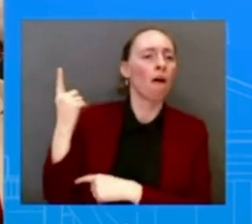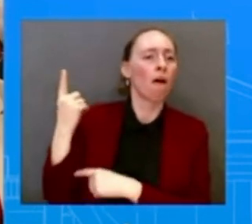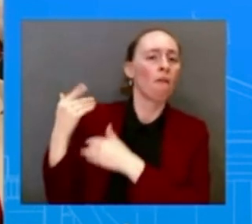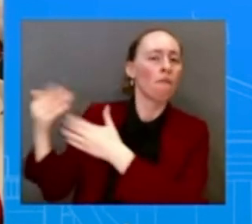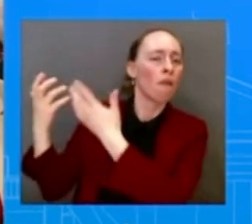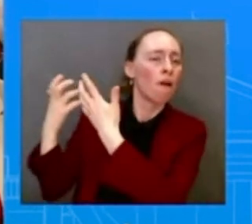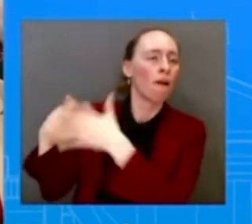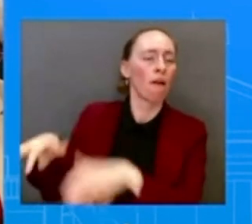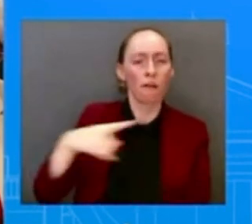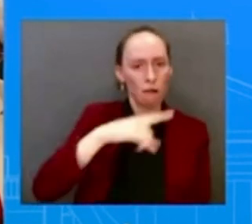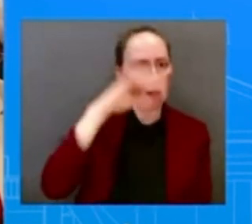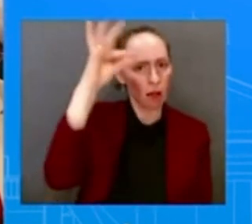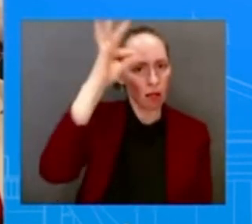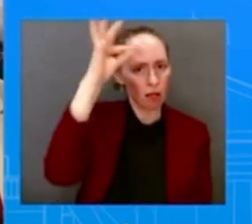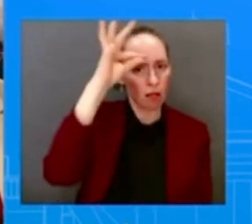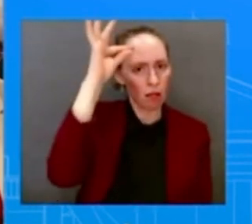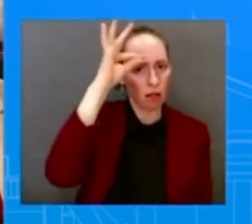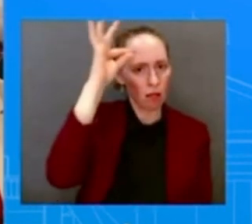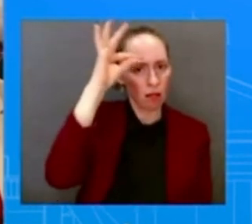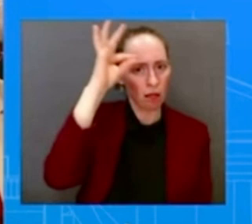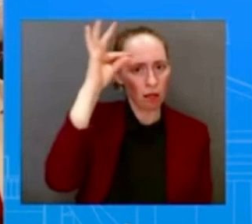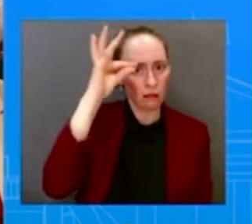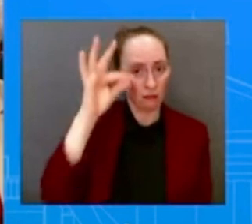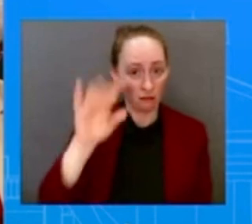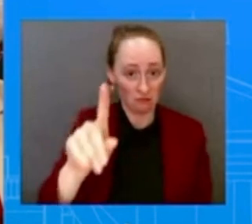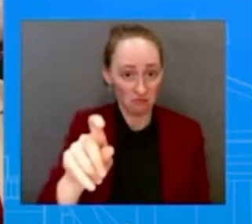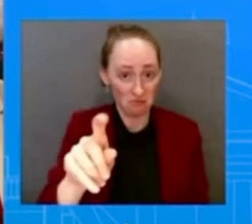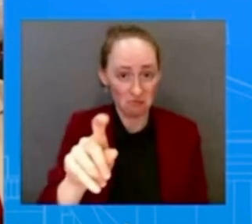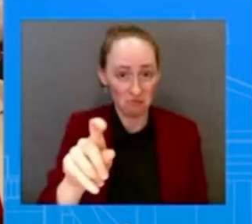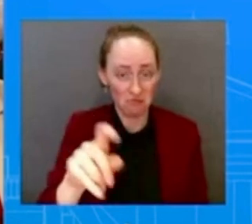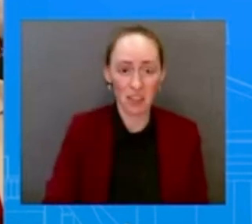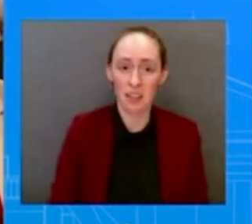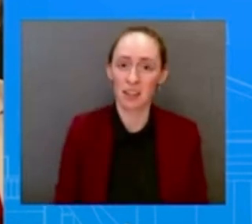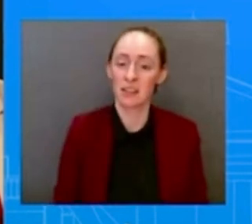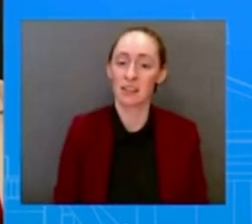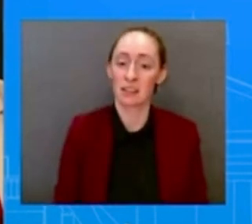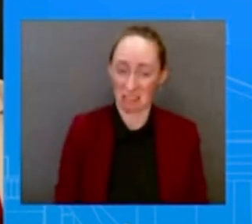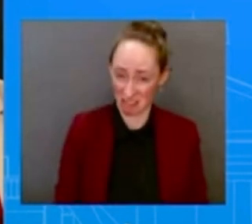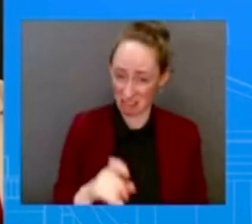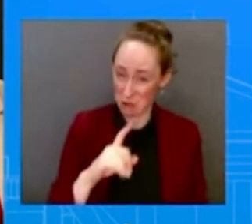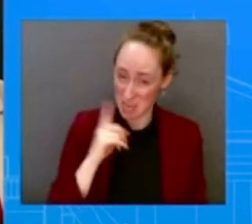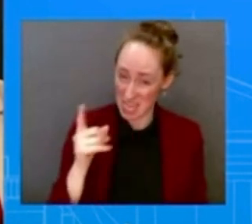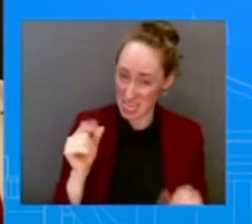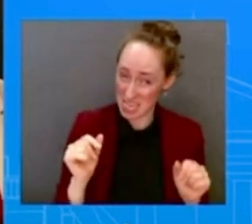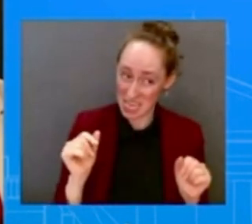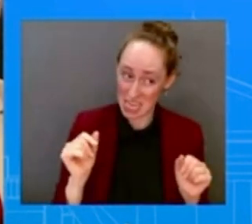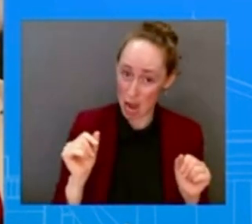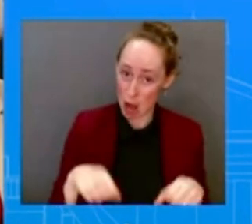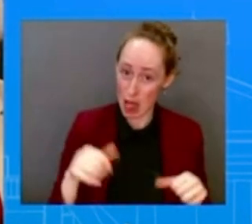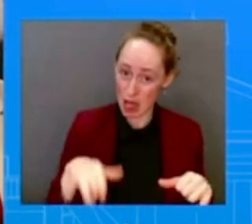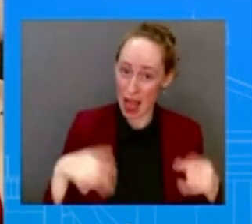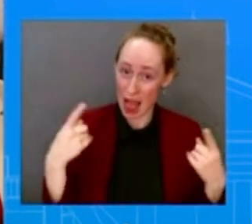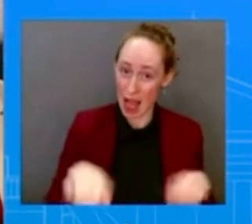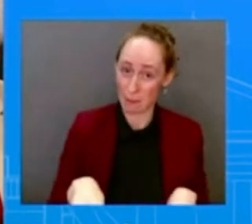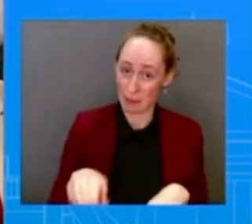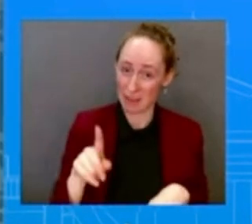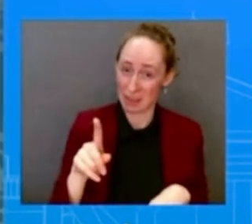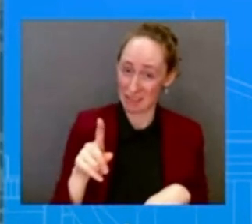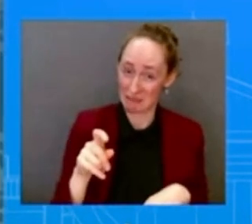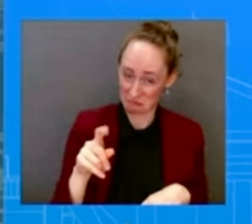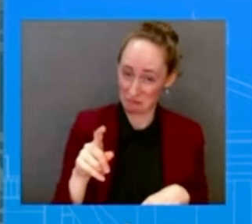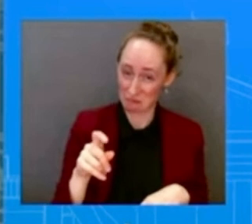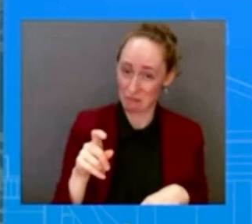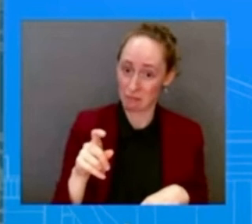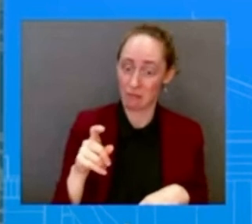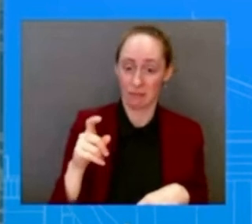his own government? Is it, you know, is it possible that it suggests a kind of power breakdown? Is it surprising to the U.S.? We certainly can't